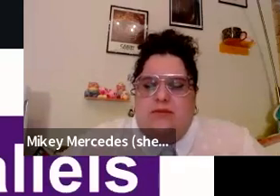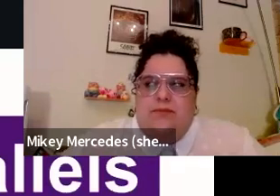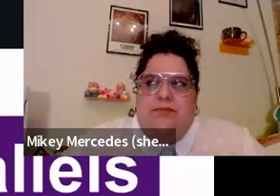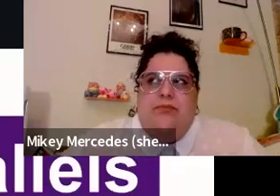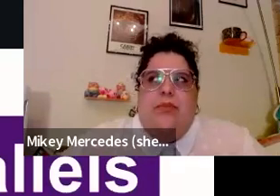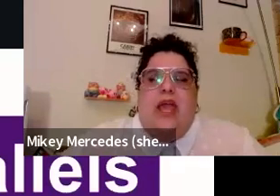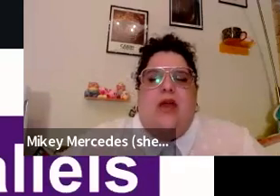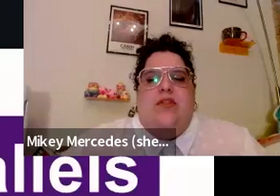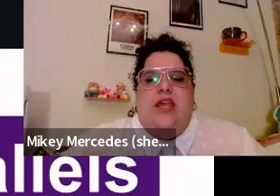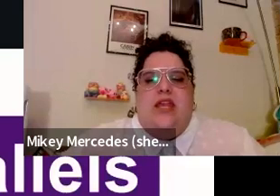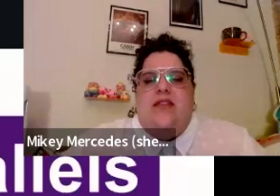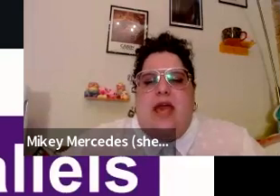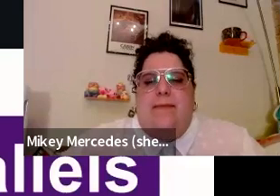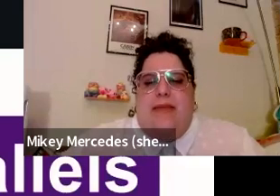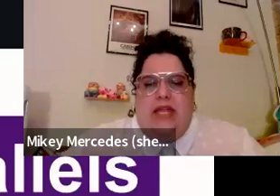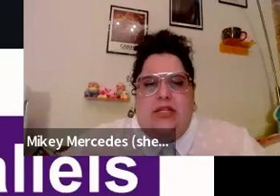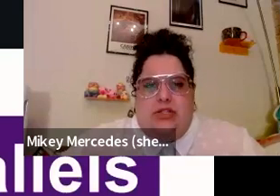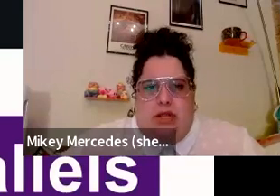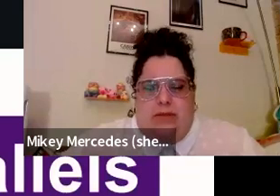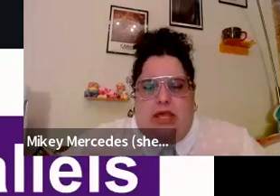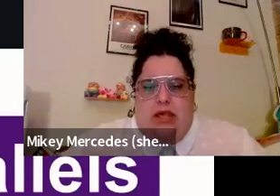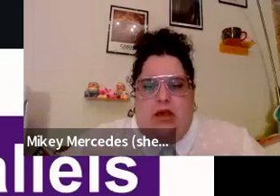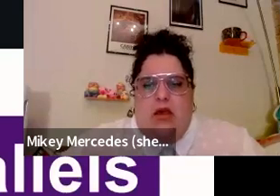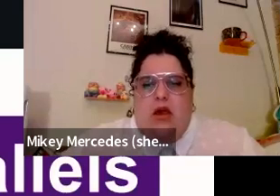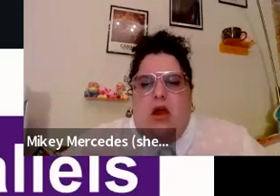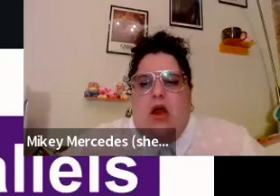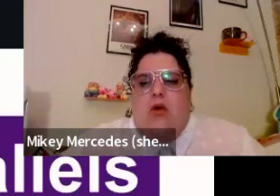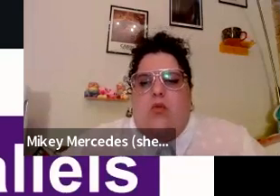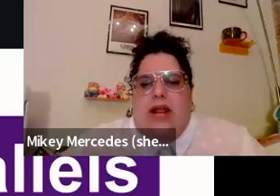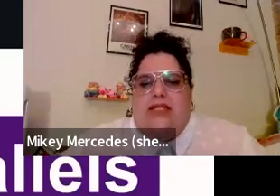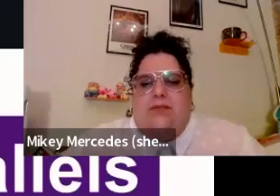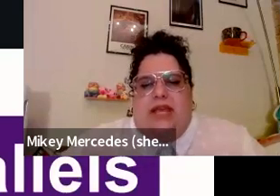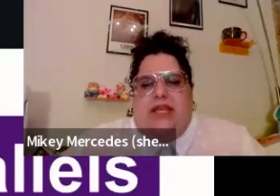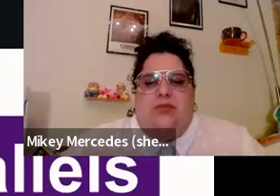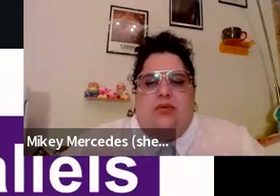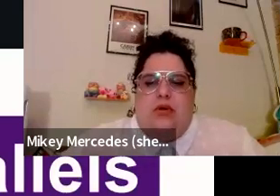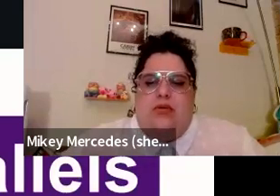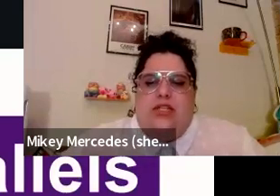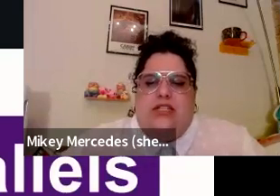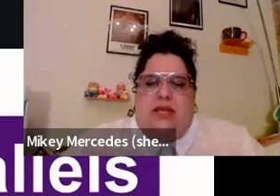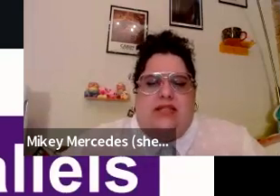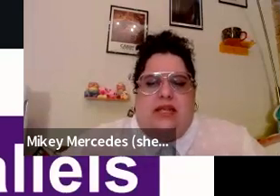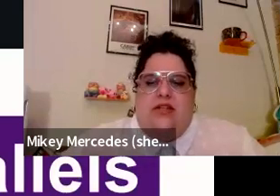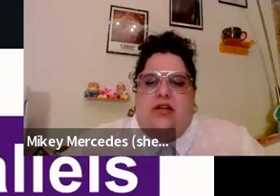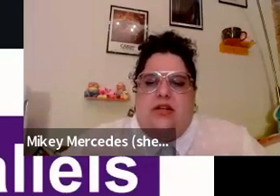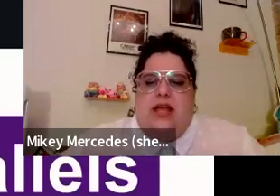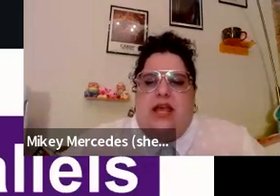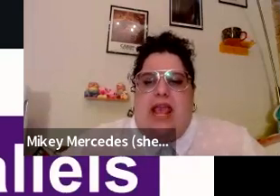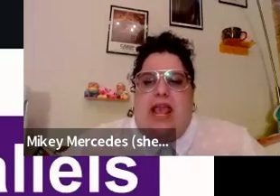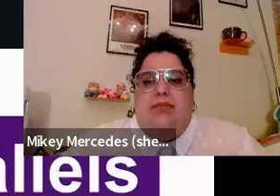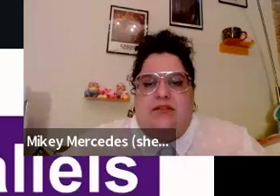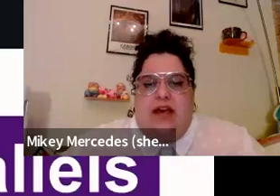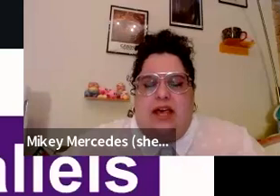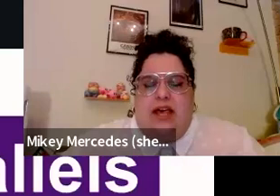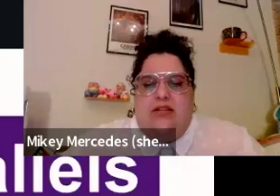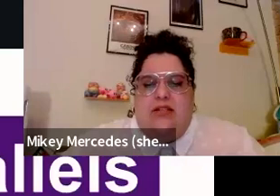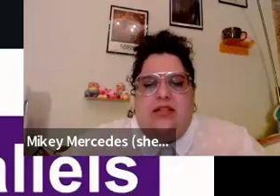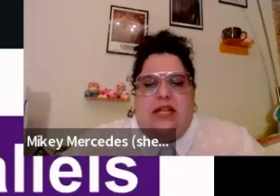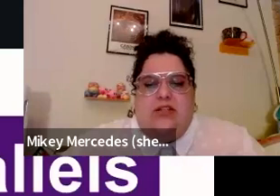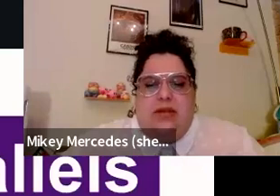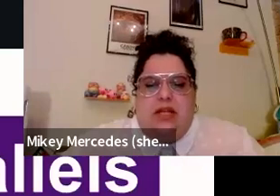project really draws on my connection to fat activism, including my criticisms of it, and the kinds of lessons that fat